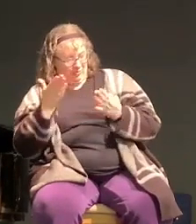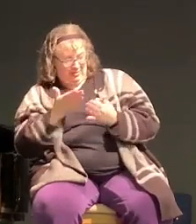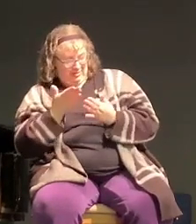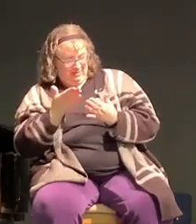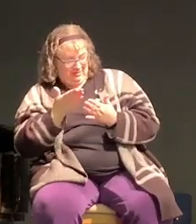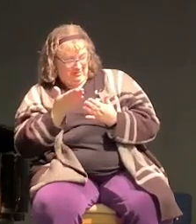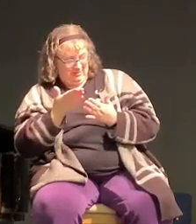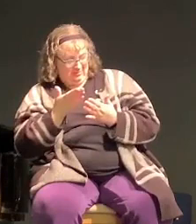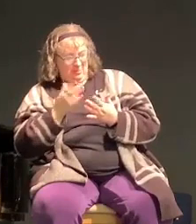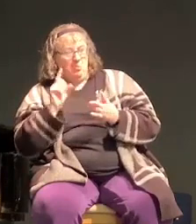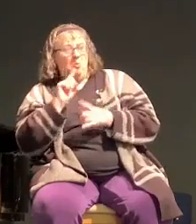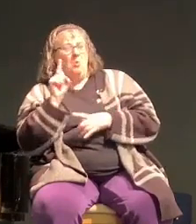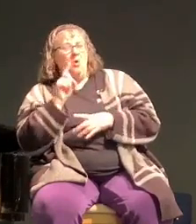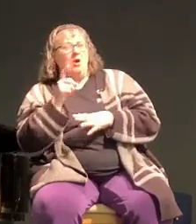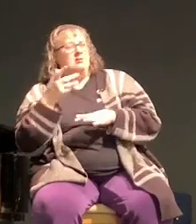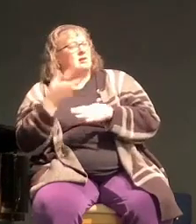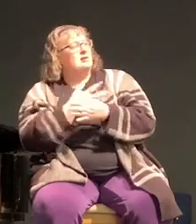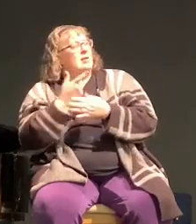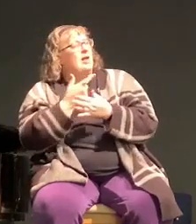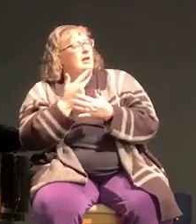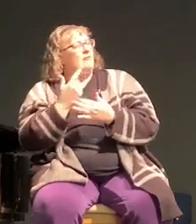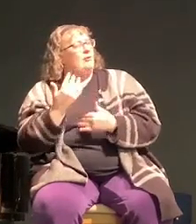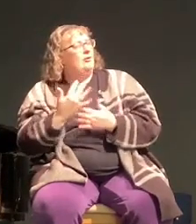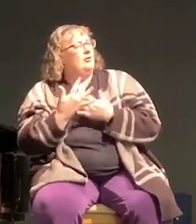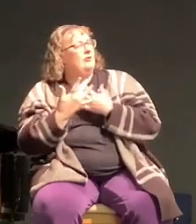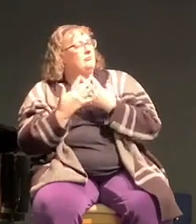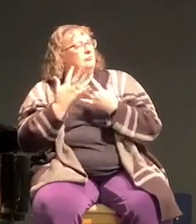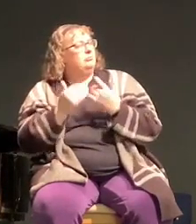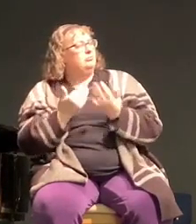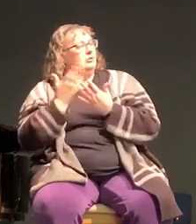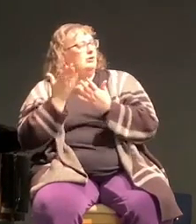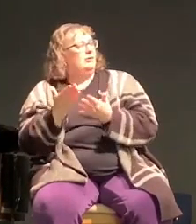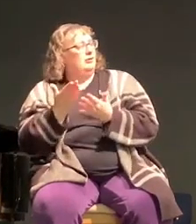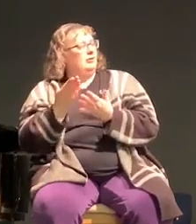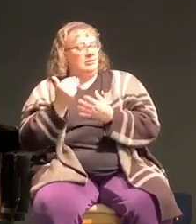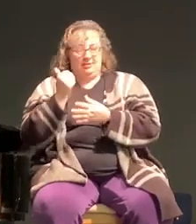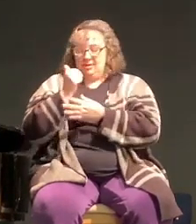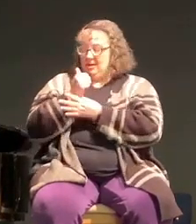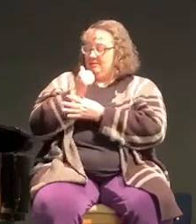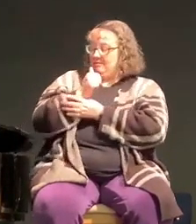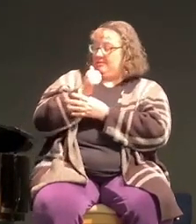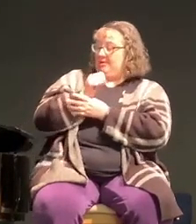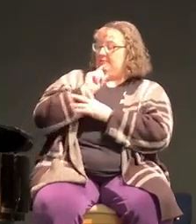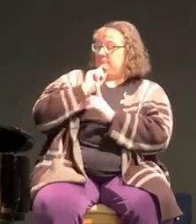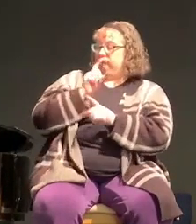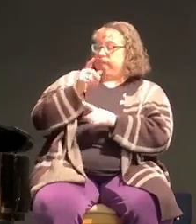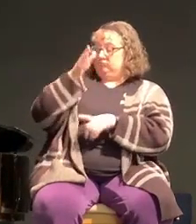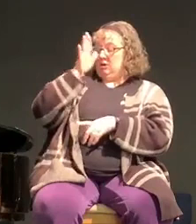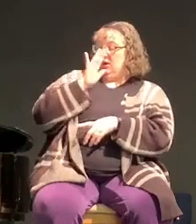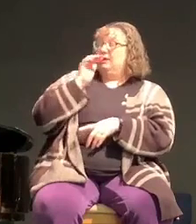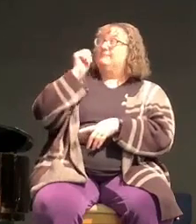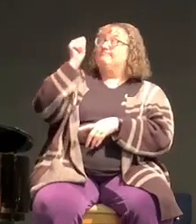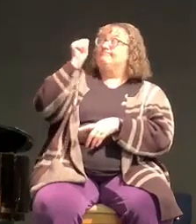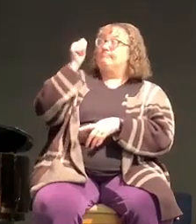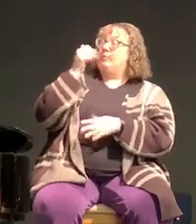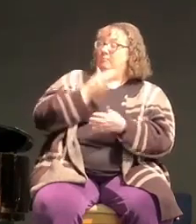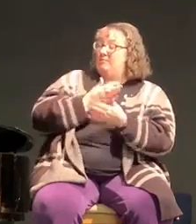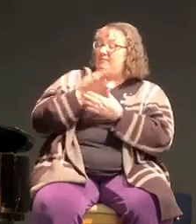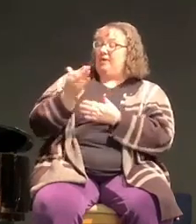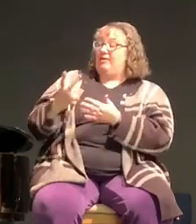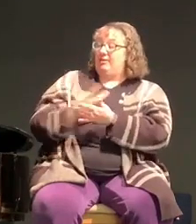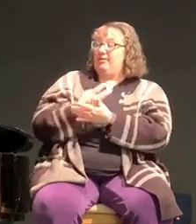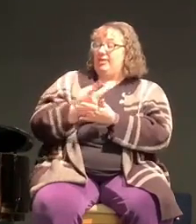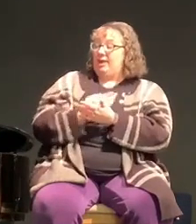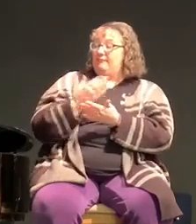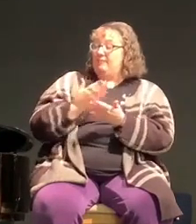said, "but where is the lamb for the burnt offering?" Abraham answered, "God himself will provide the lamb for the